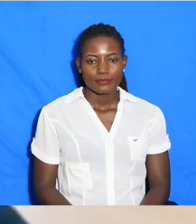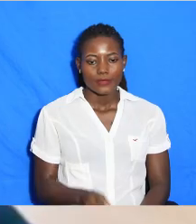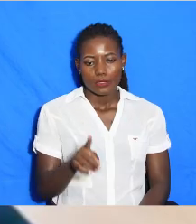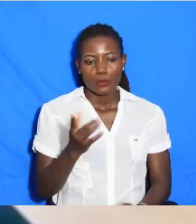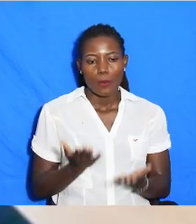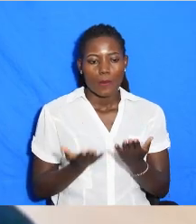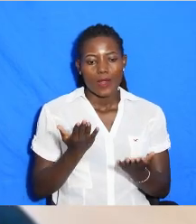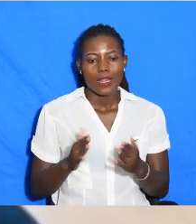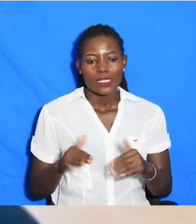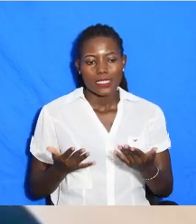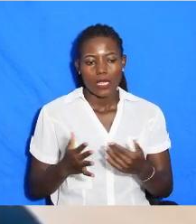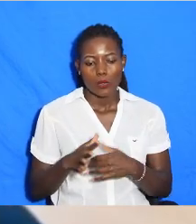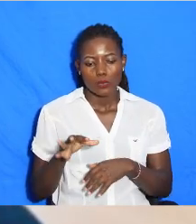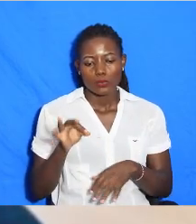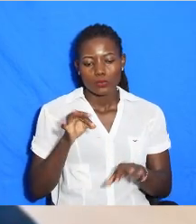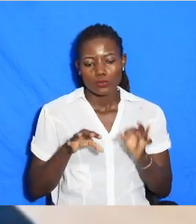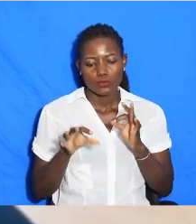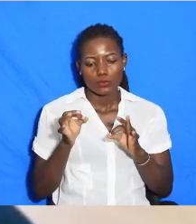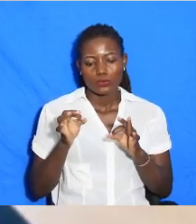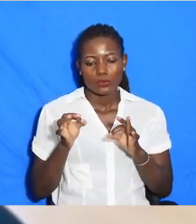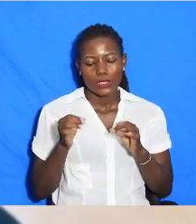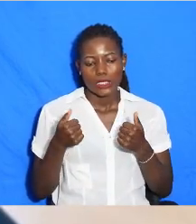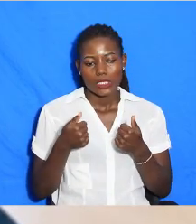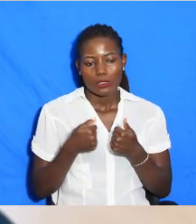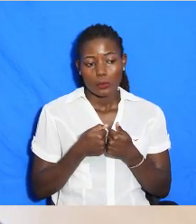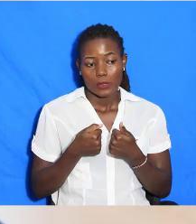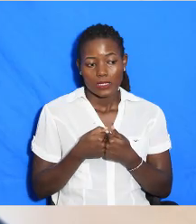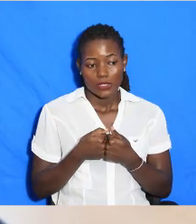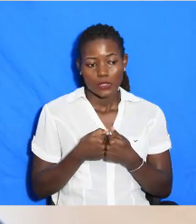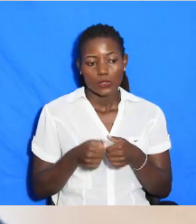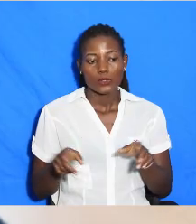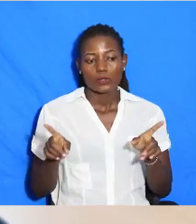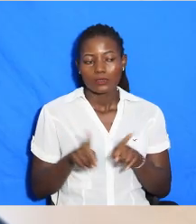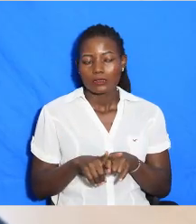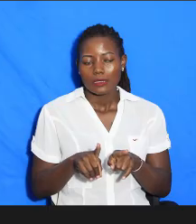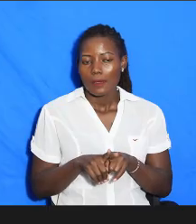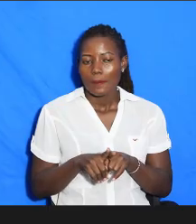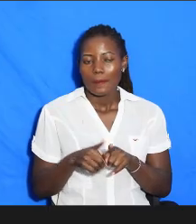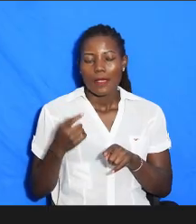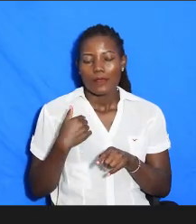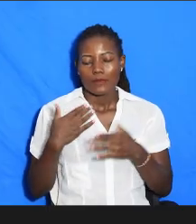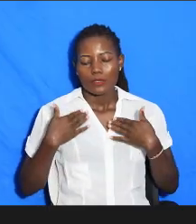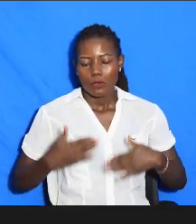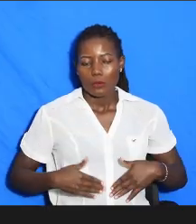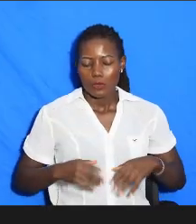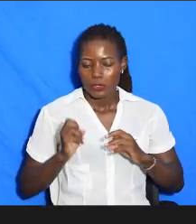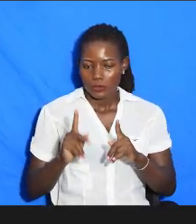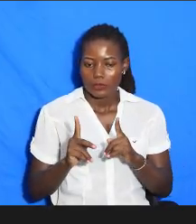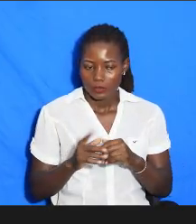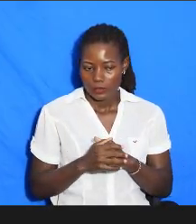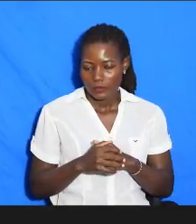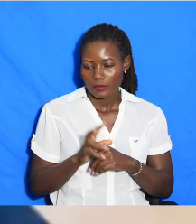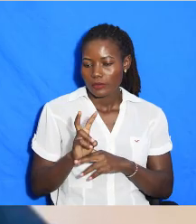balance choosing races vis-a-vis putting your body in shape, and of mhm, course looking at now the